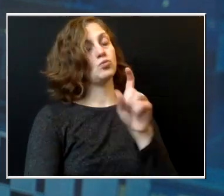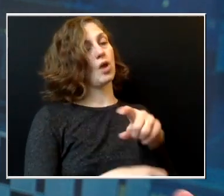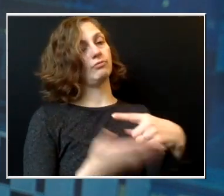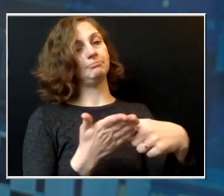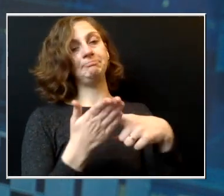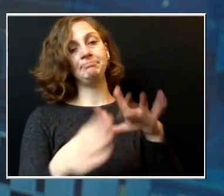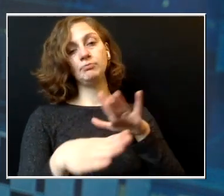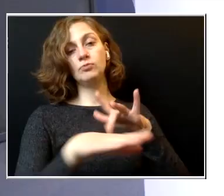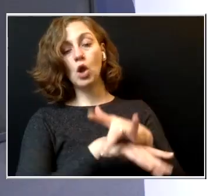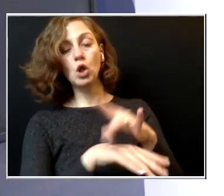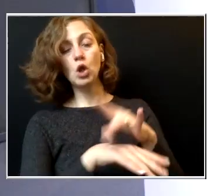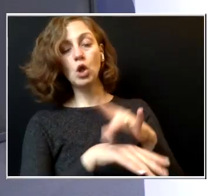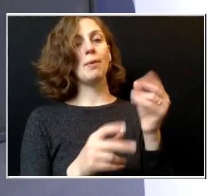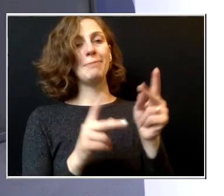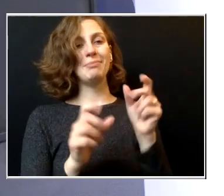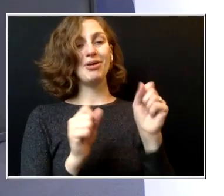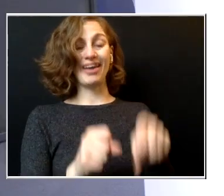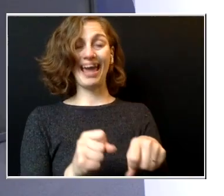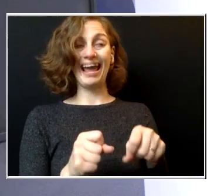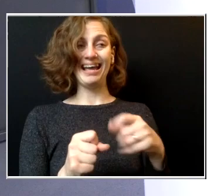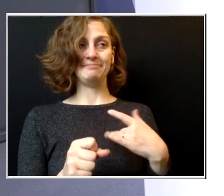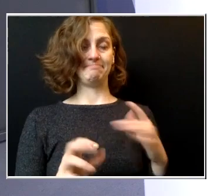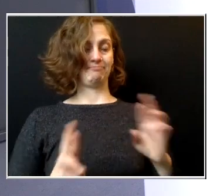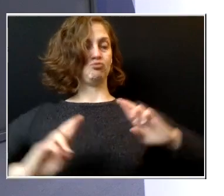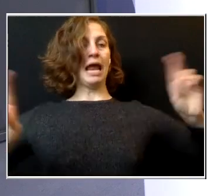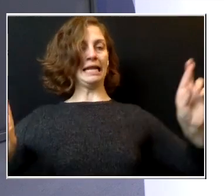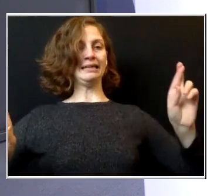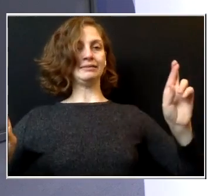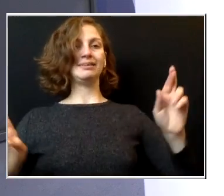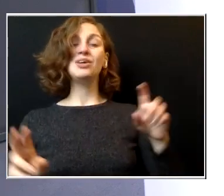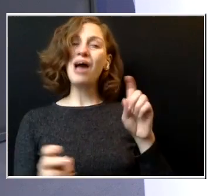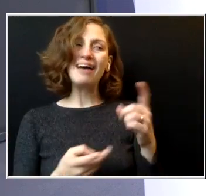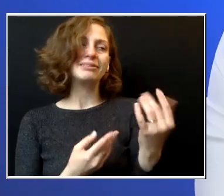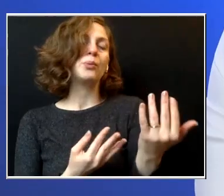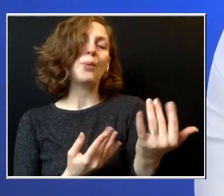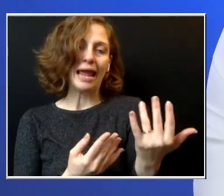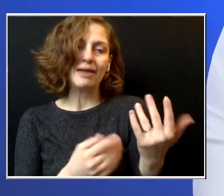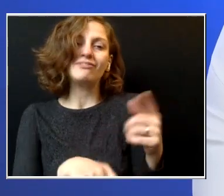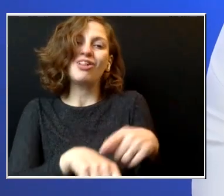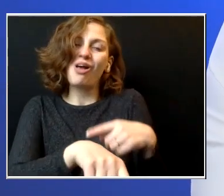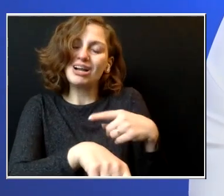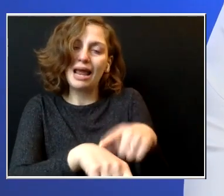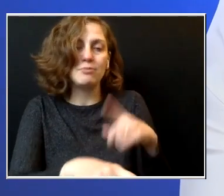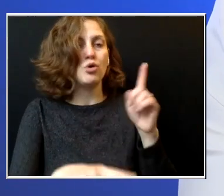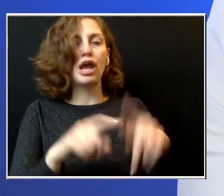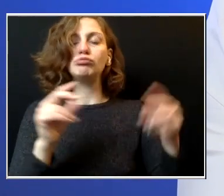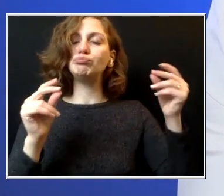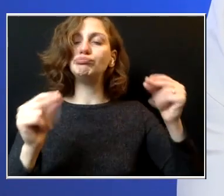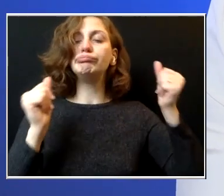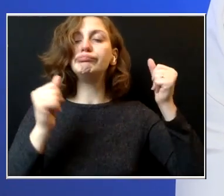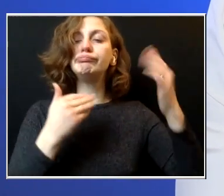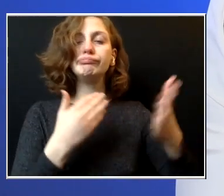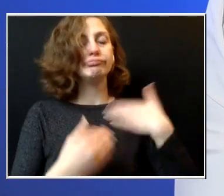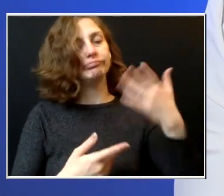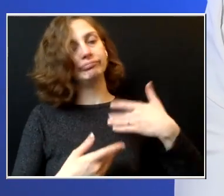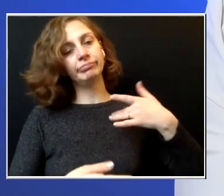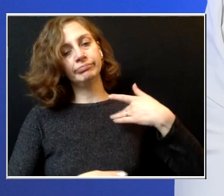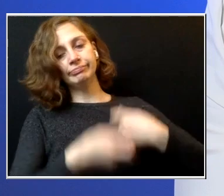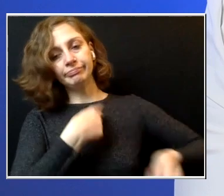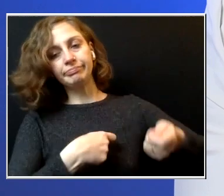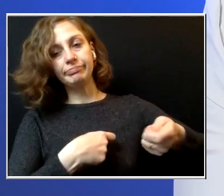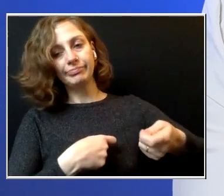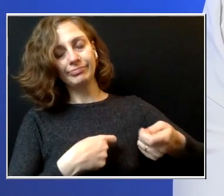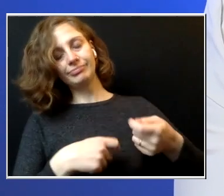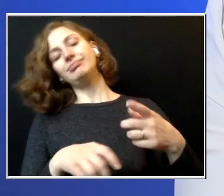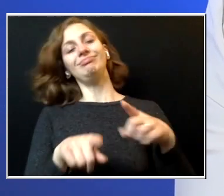There's a little bit of a wait for a lung transplant too, so it's not something you can just go get. Yeah, well, I think it depends on the region that you're in, and so we know that